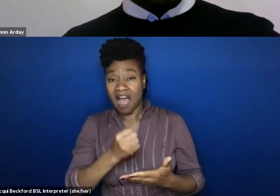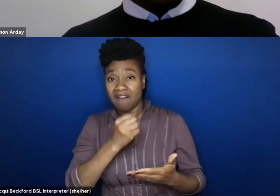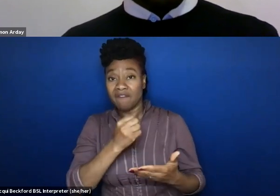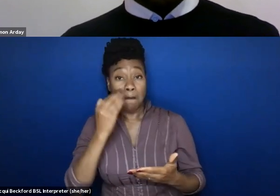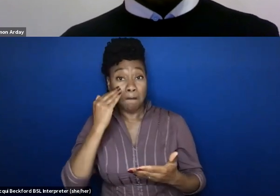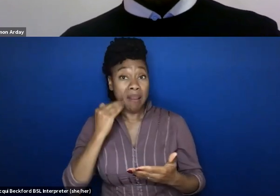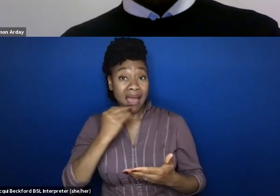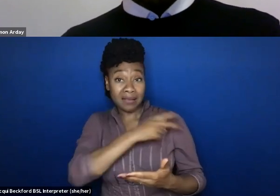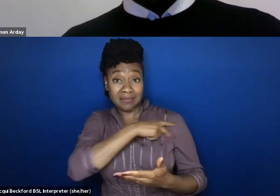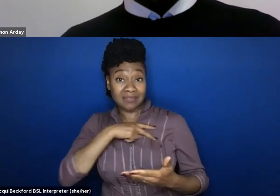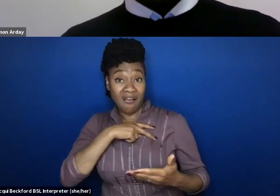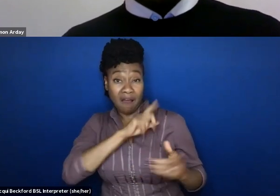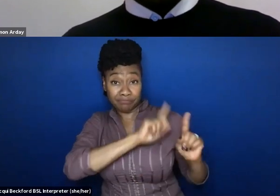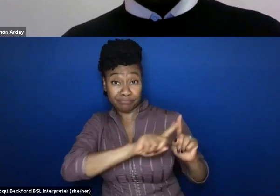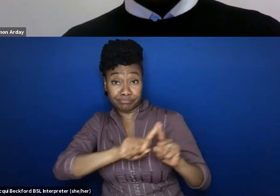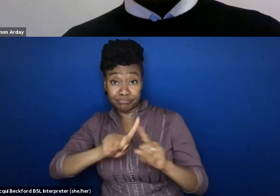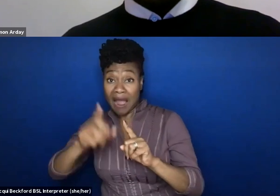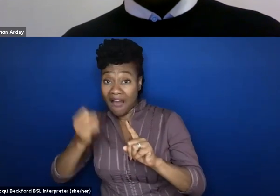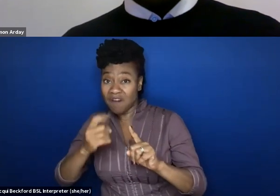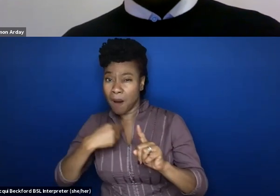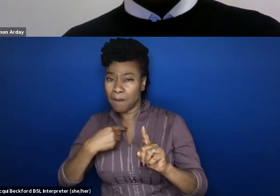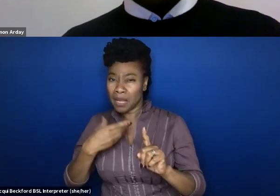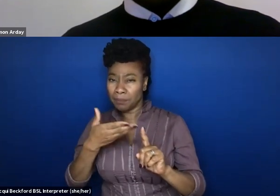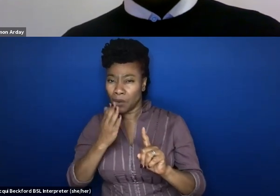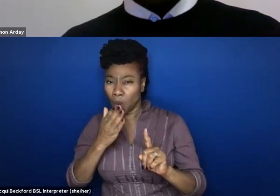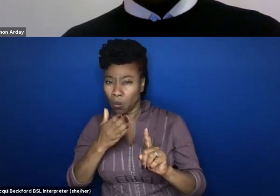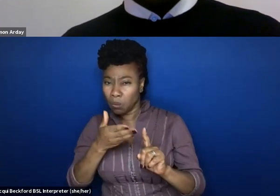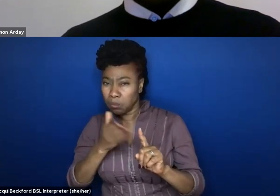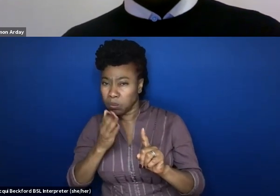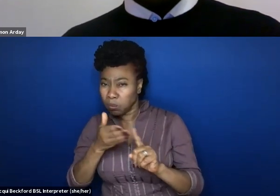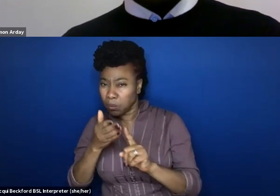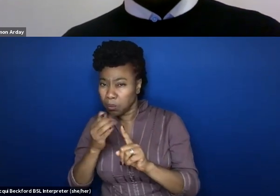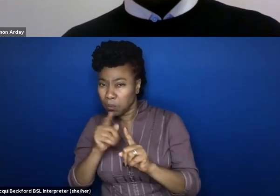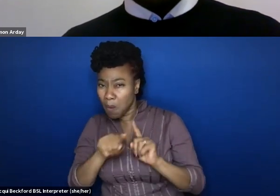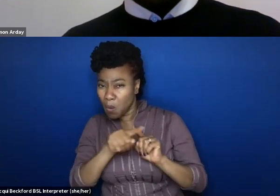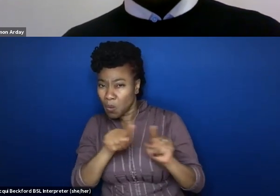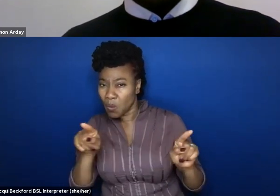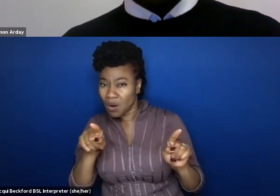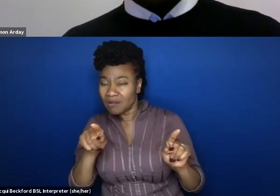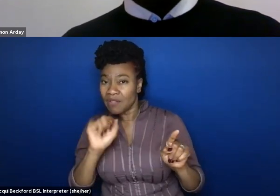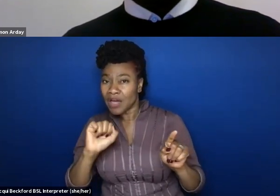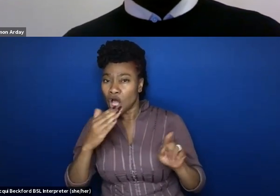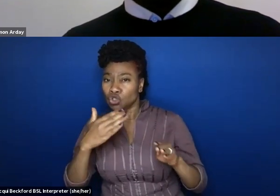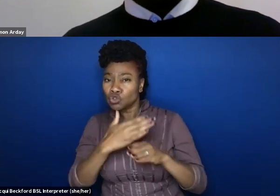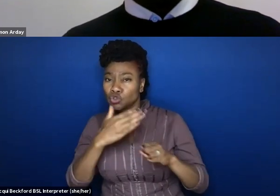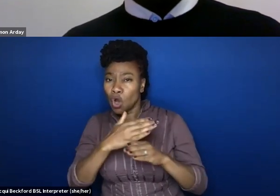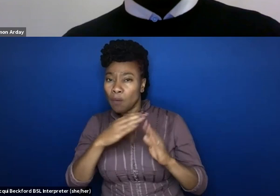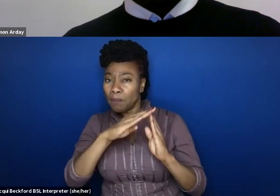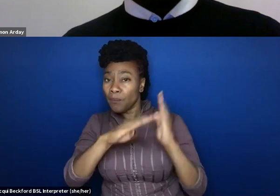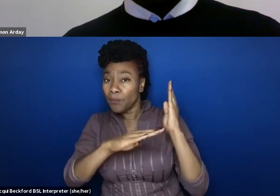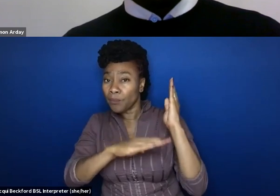noticed is that the majority of them were in lower positions where they